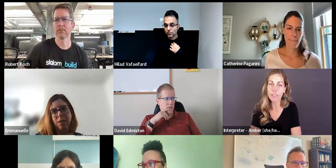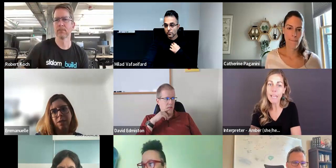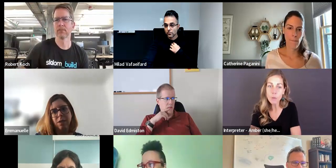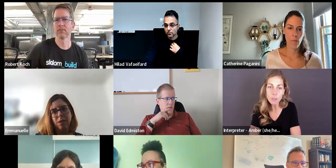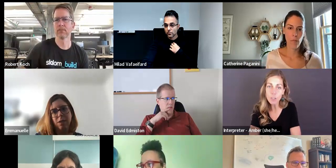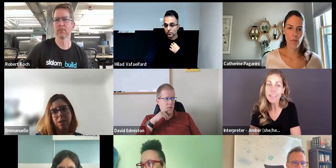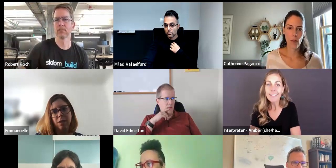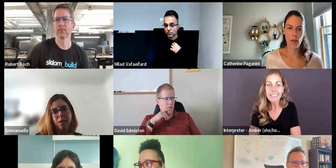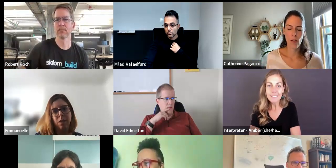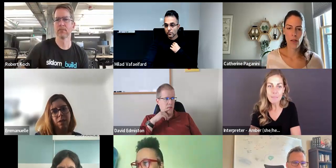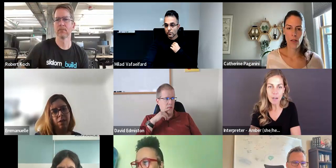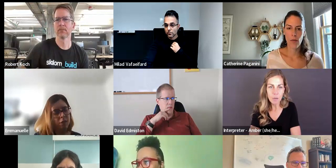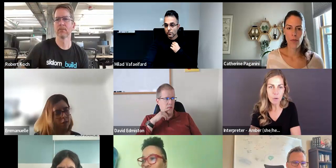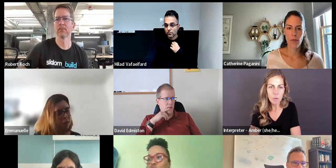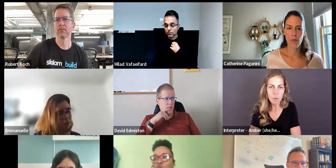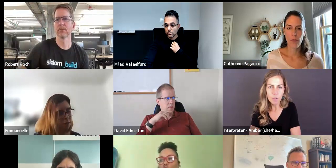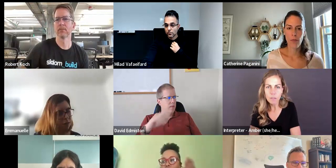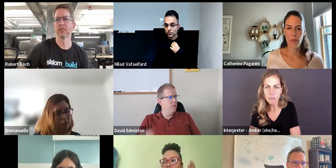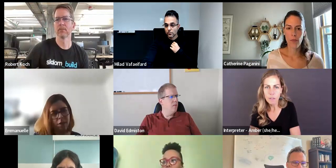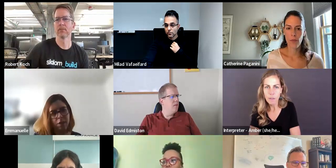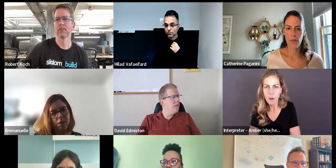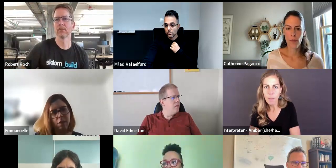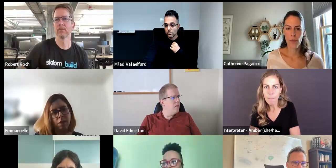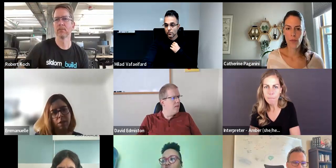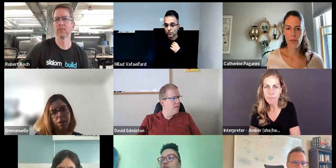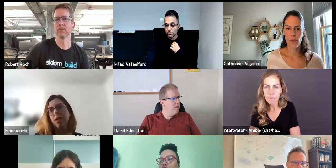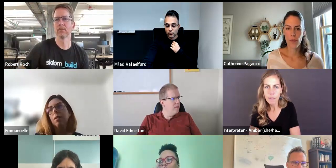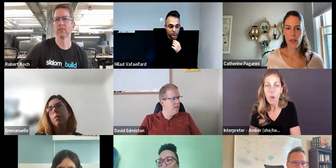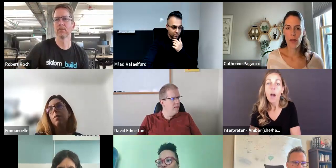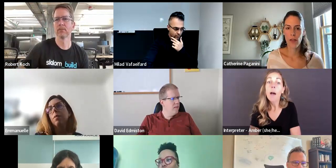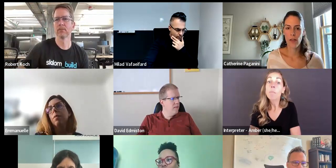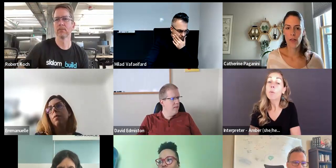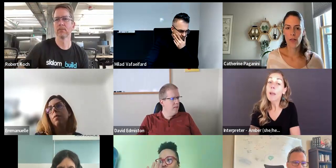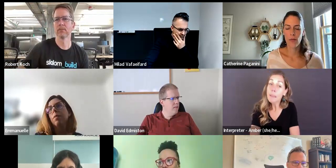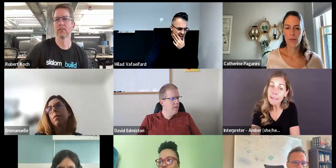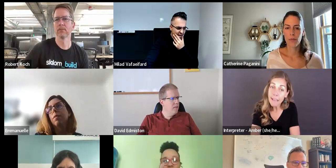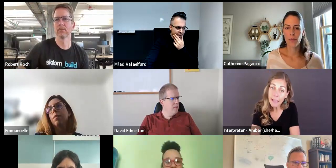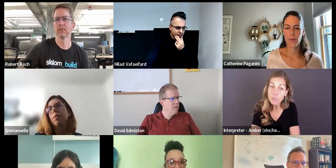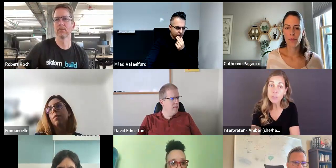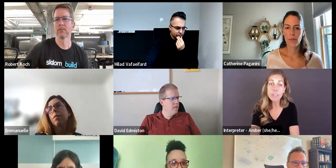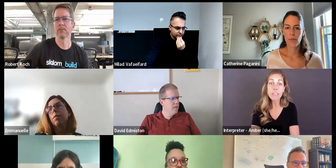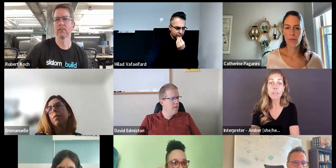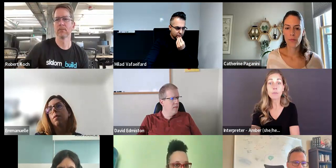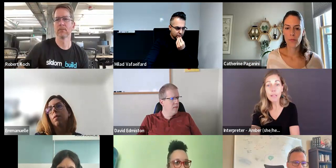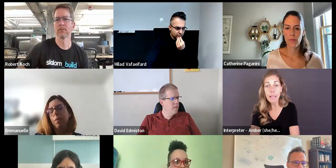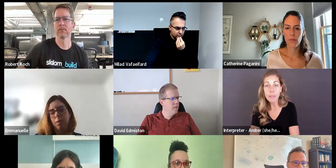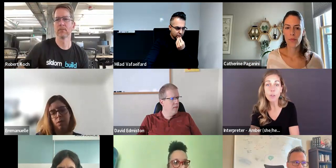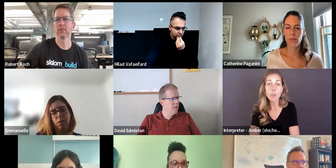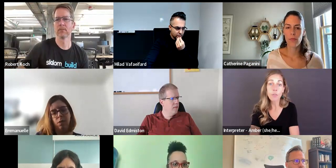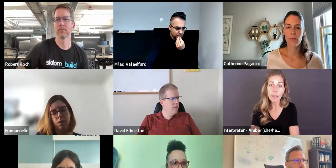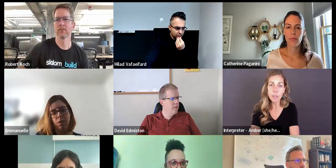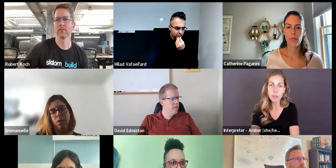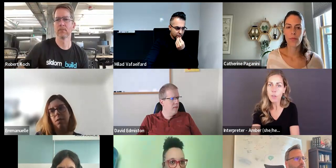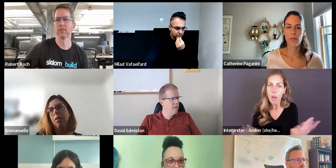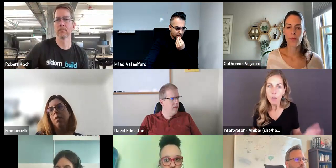Their language doesn't matter. Oh, hold on, looking where I'm at. The recommended agencies,